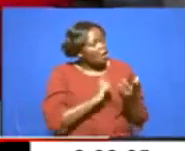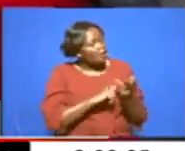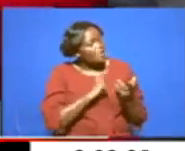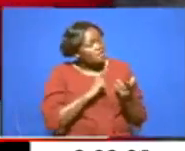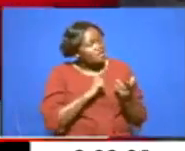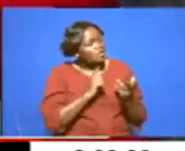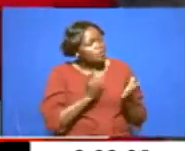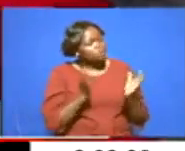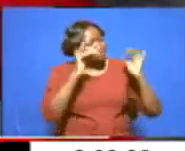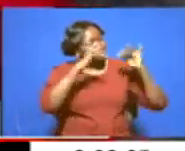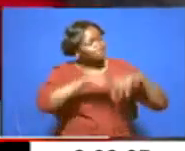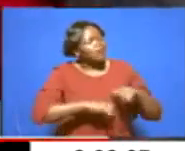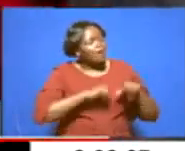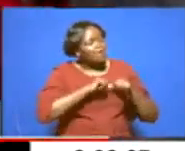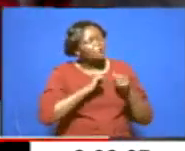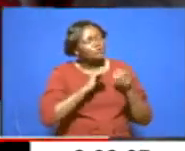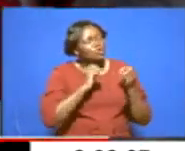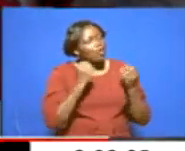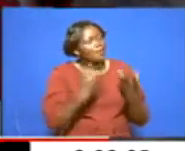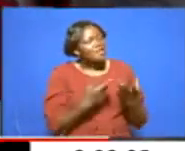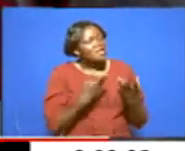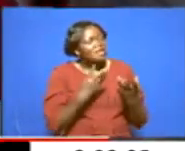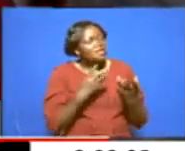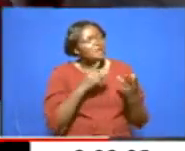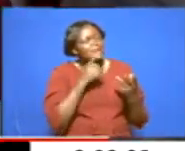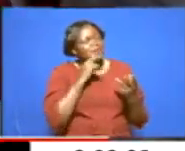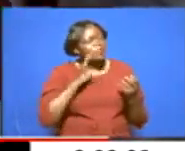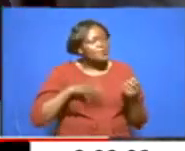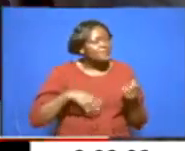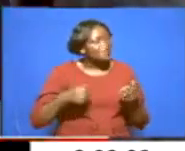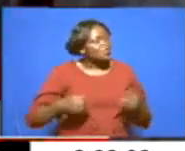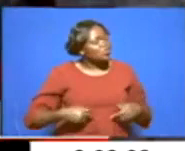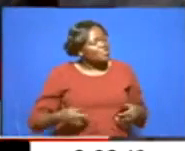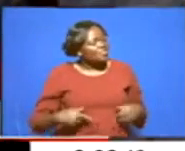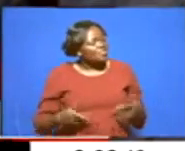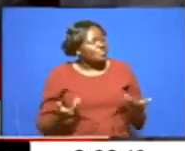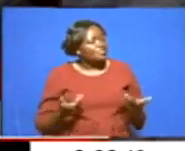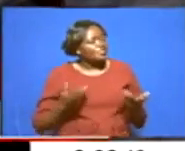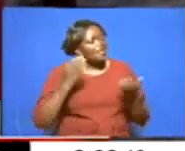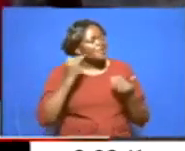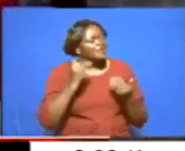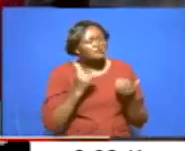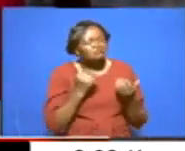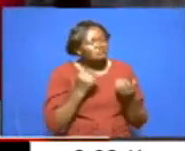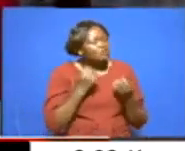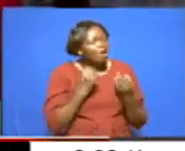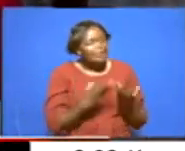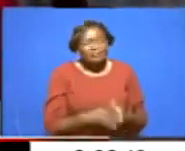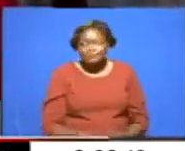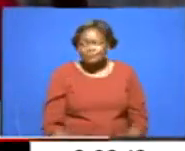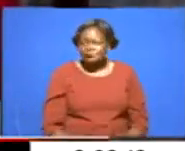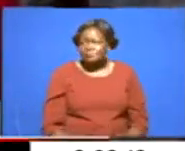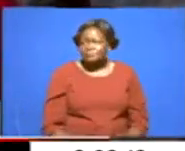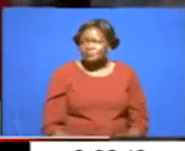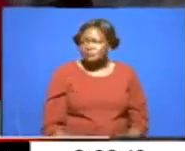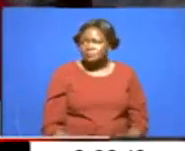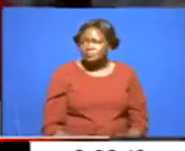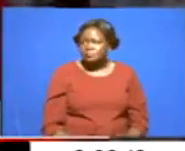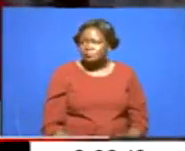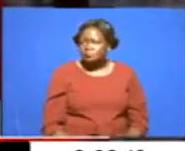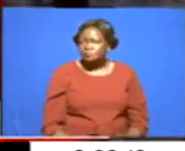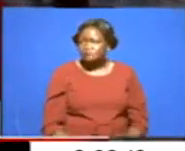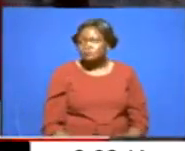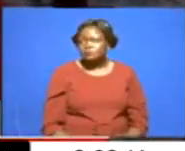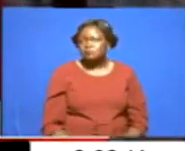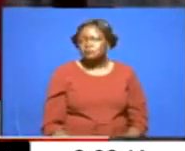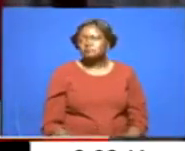know, in terms of totality, old men, young women, young men, how many are expected at the Sagana 3? About 5,000 people, yes. And